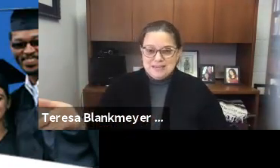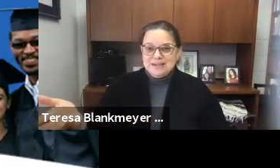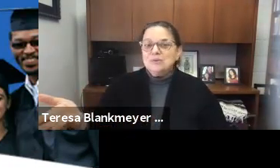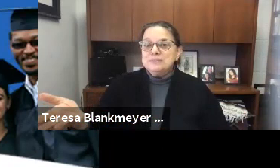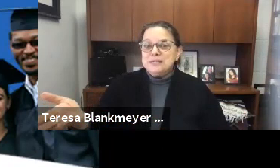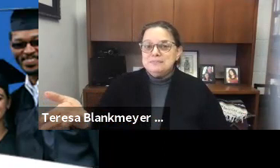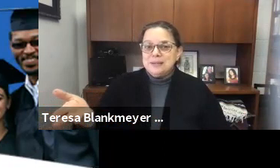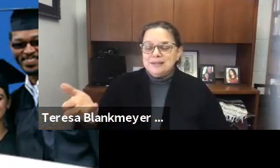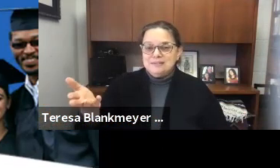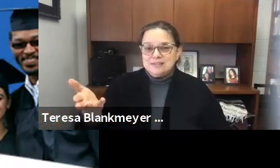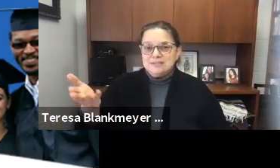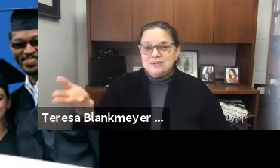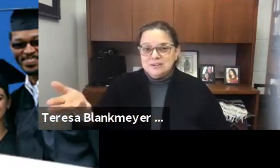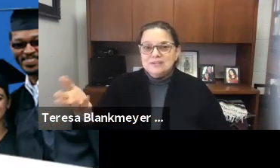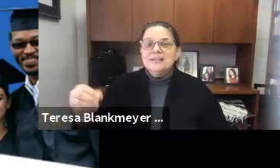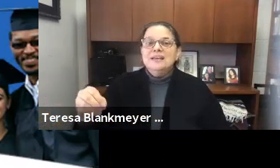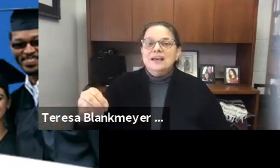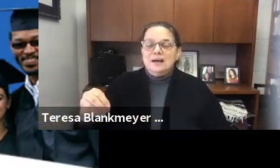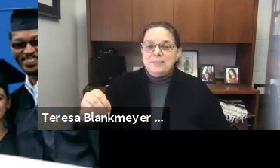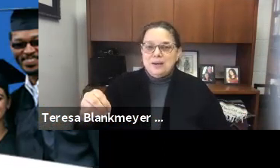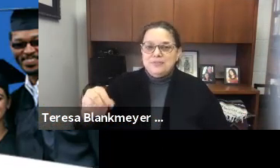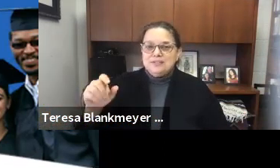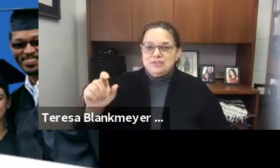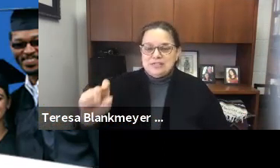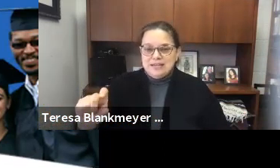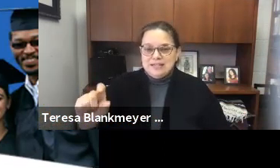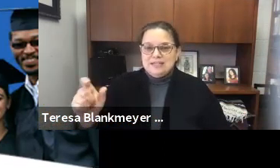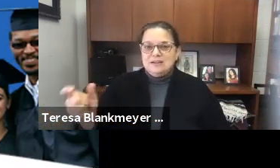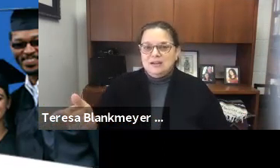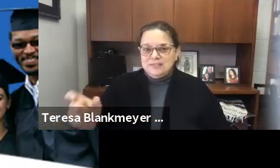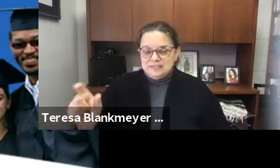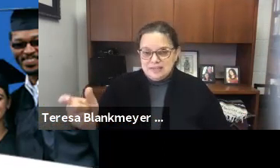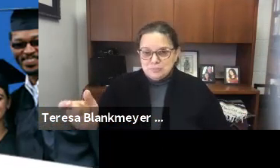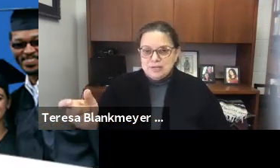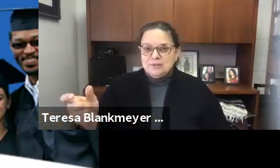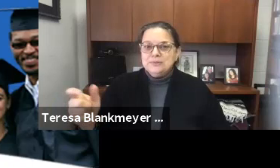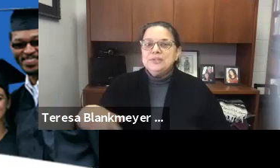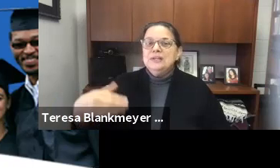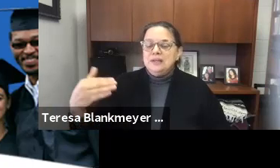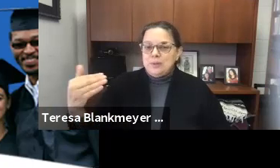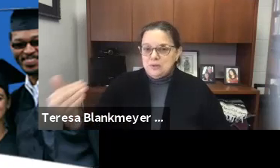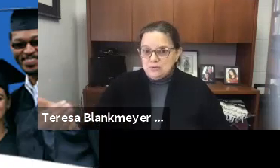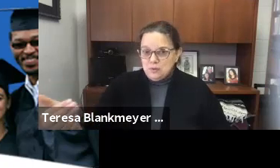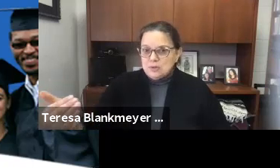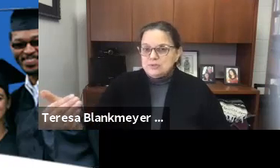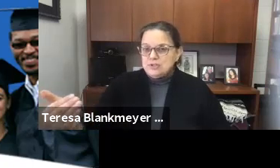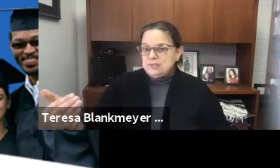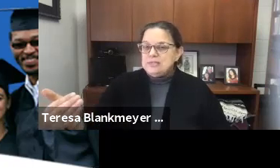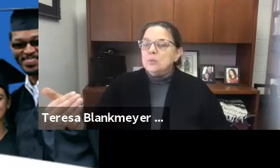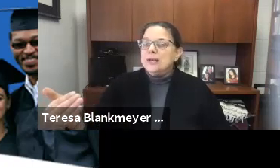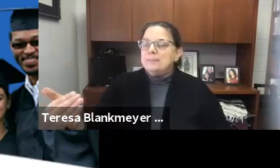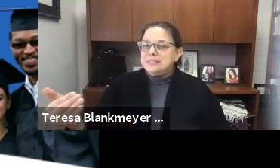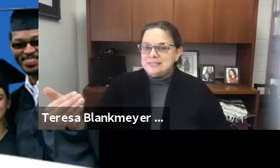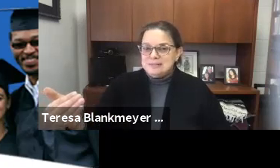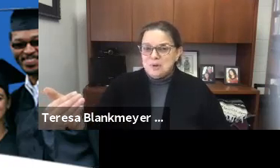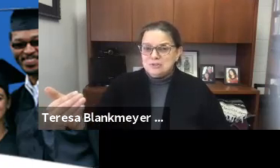the big announcement by Dr. He about the gene editing on these embryos. We look forward to